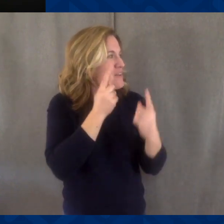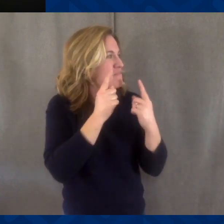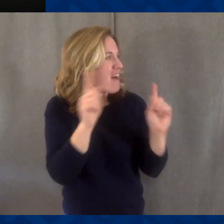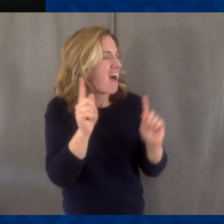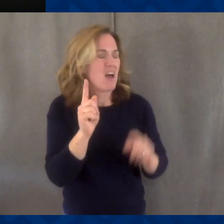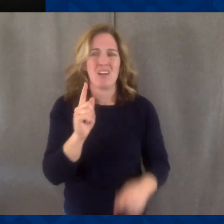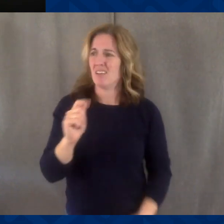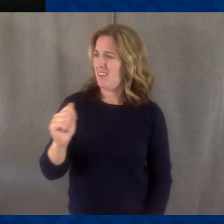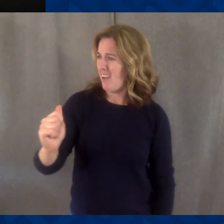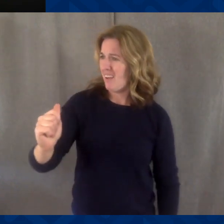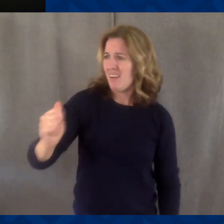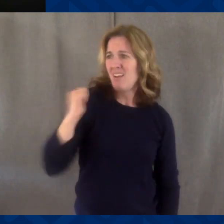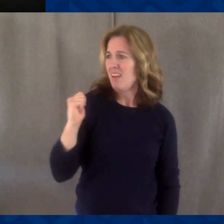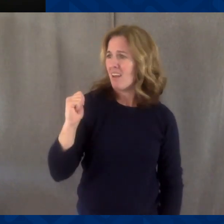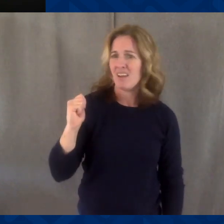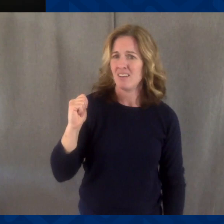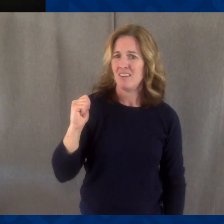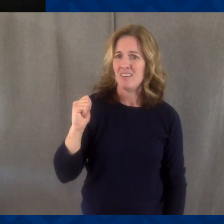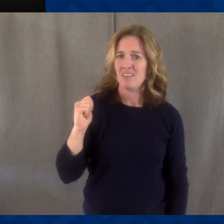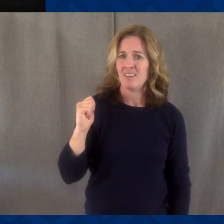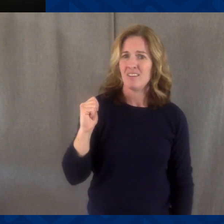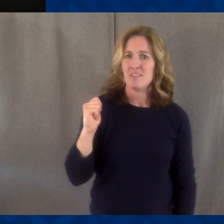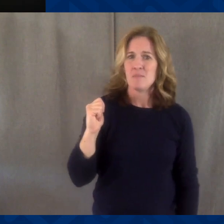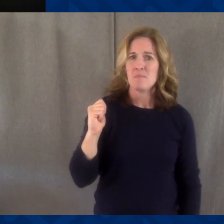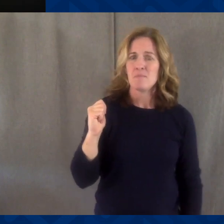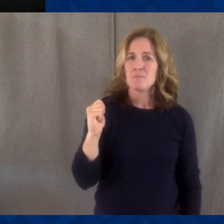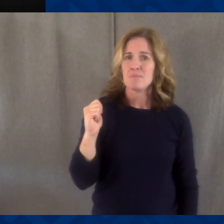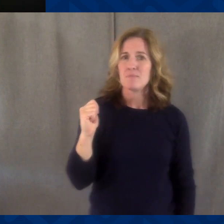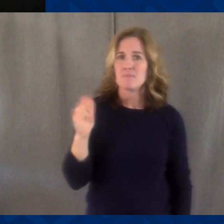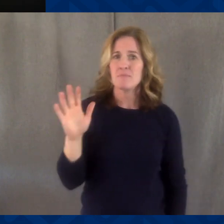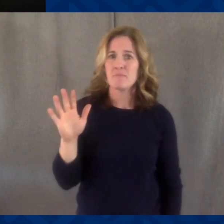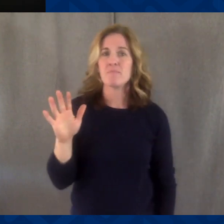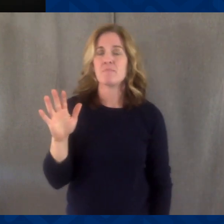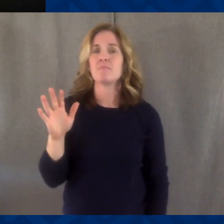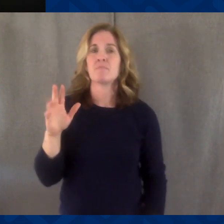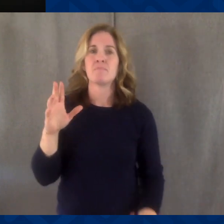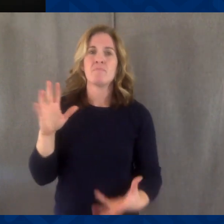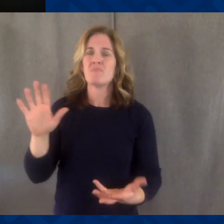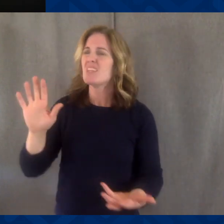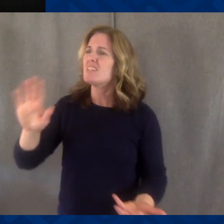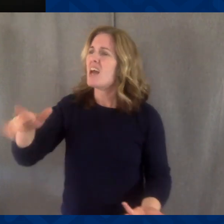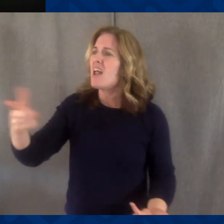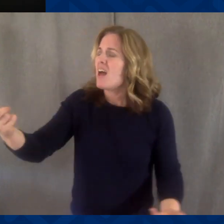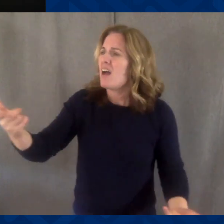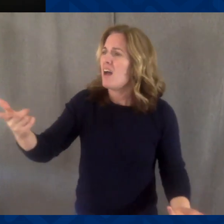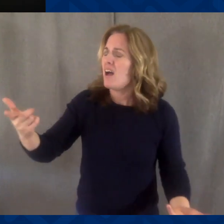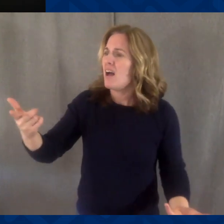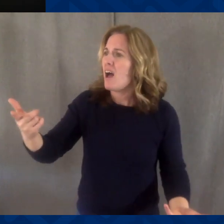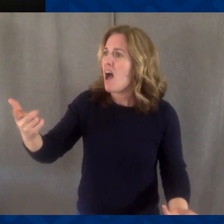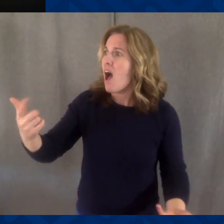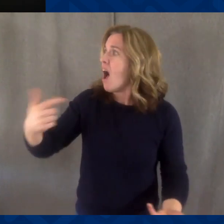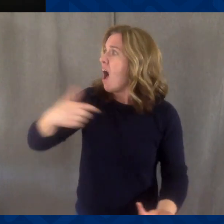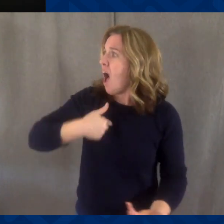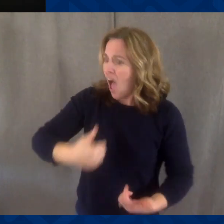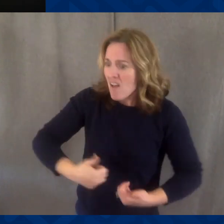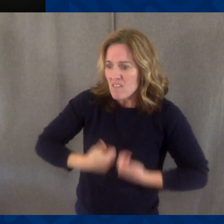brother refuses. And he essentially says this. He says, listen, man, I've been here the entire time.